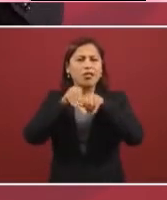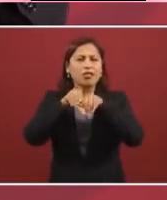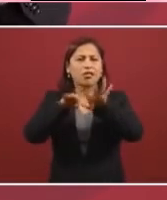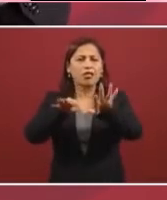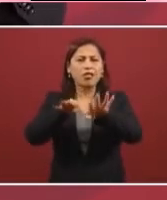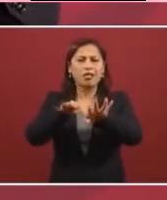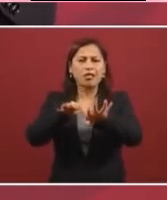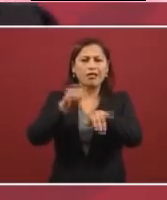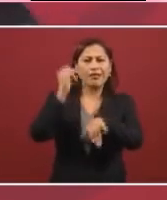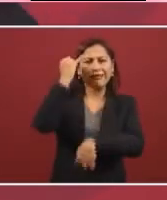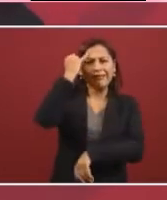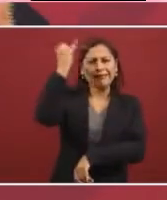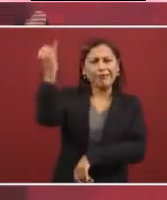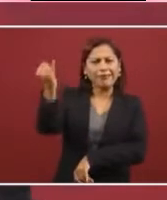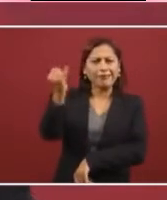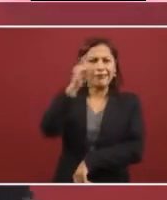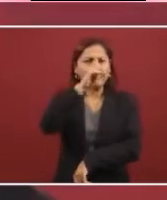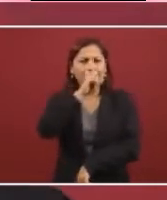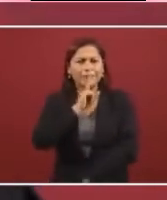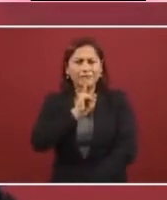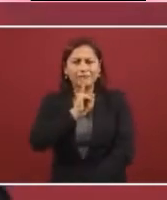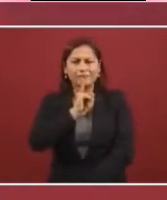rumors.